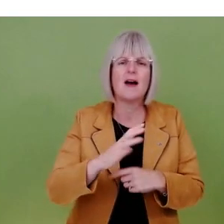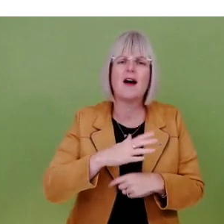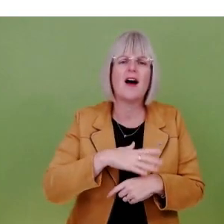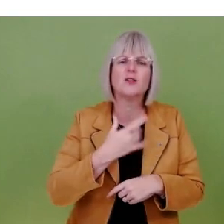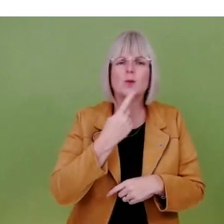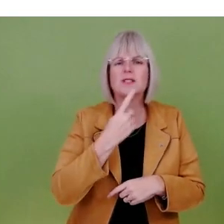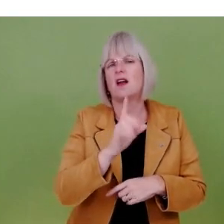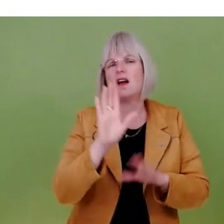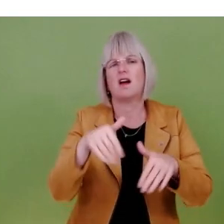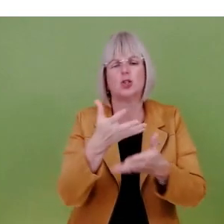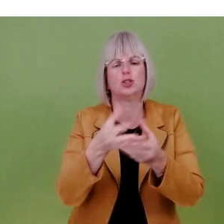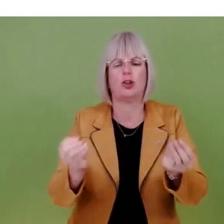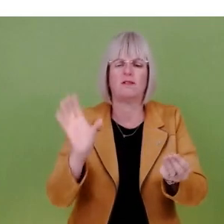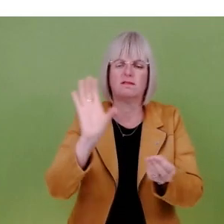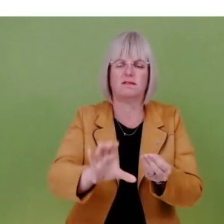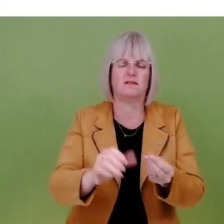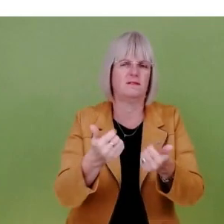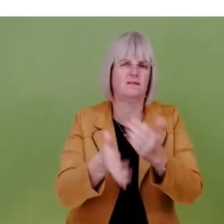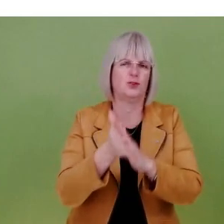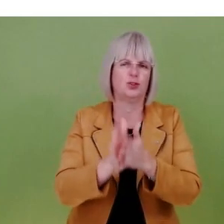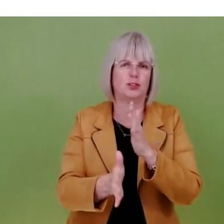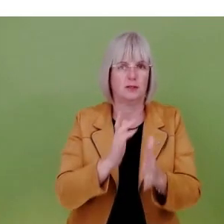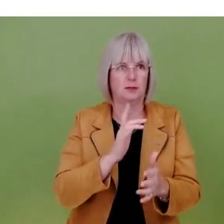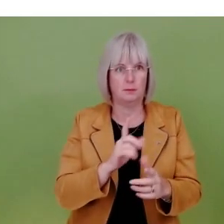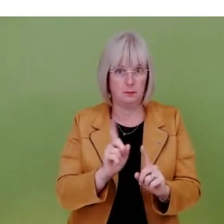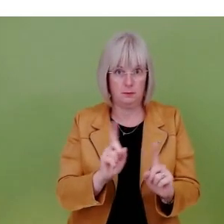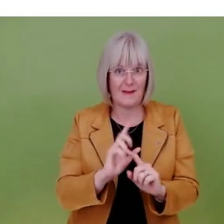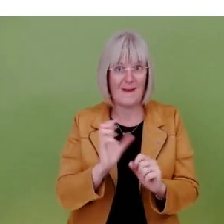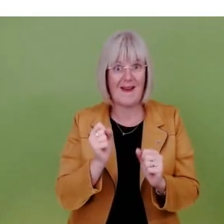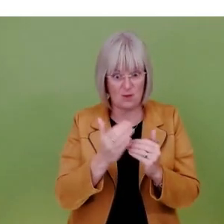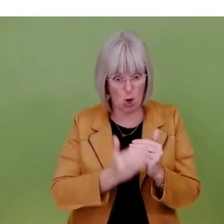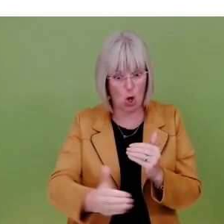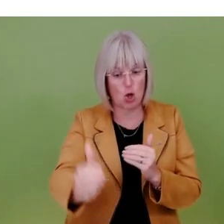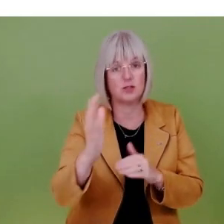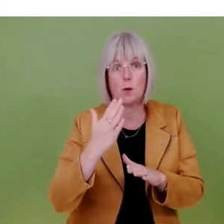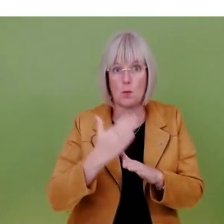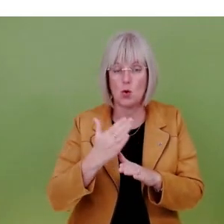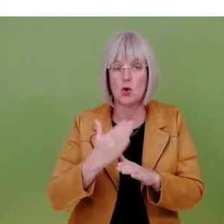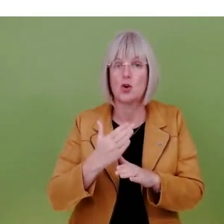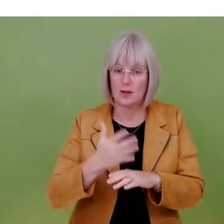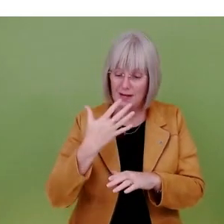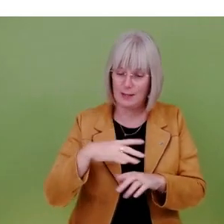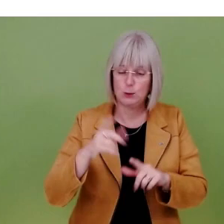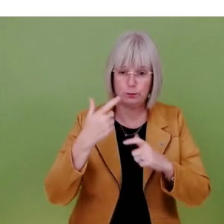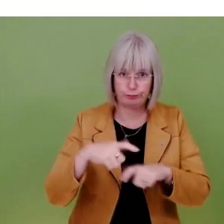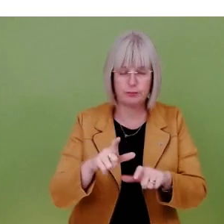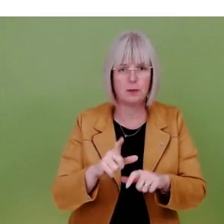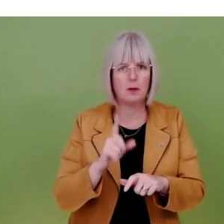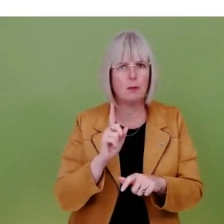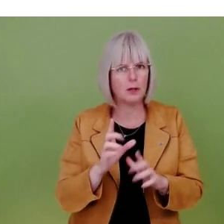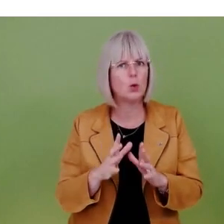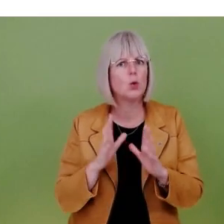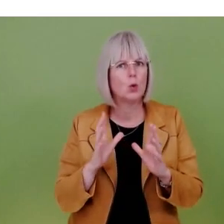now, because there's an awful lot of long-term work to be done. But it is significant, I think, that particularly in the psychological professions, we have seen